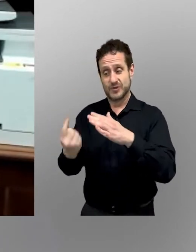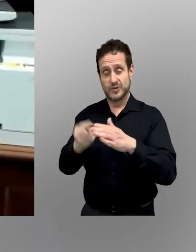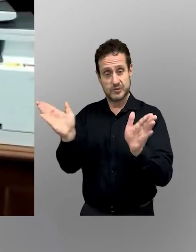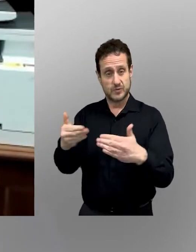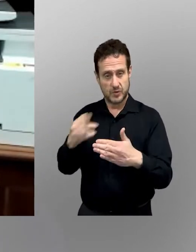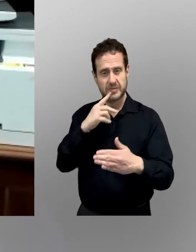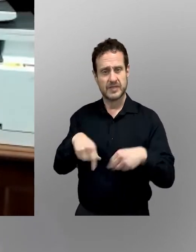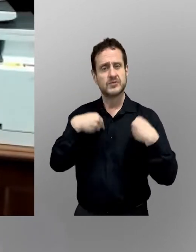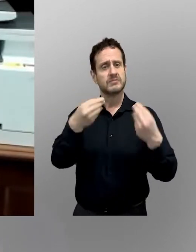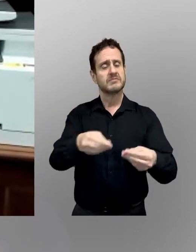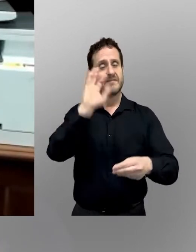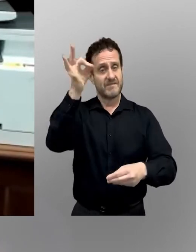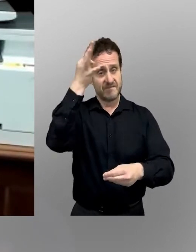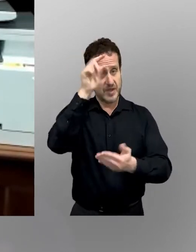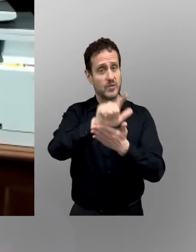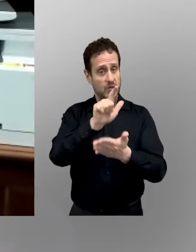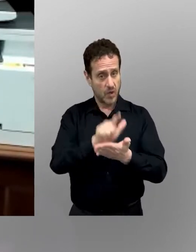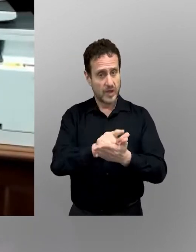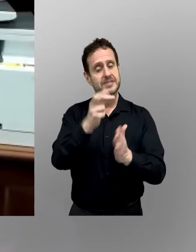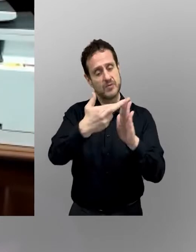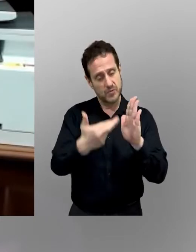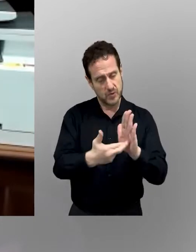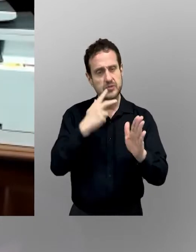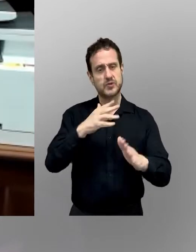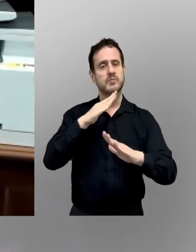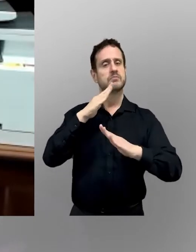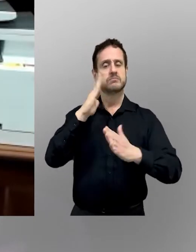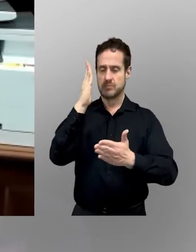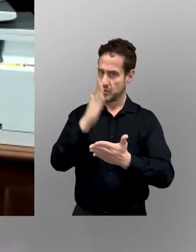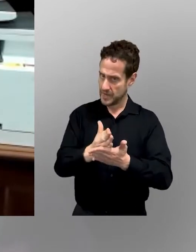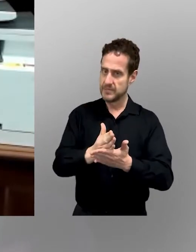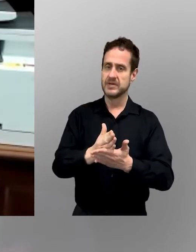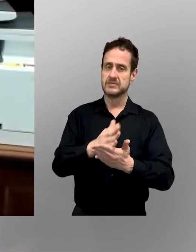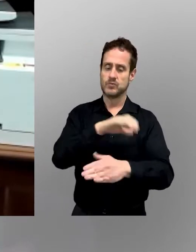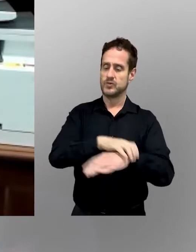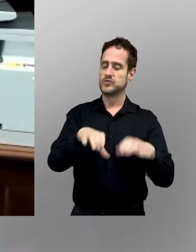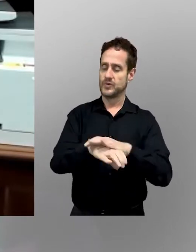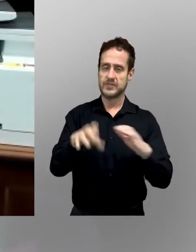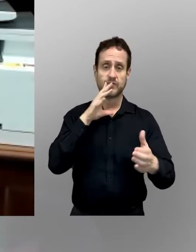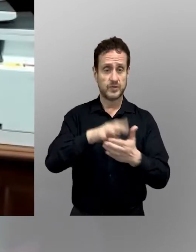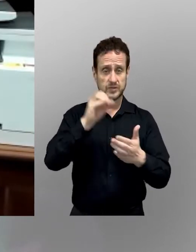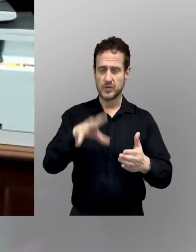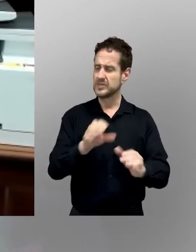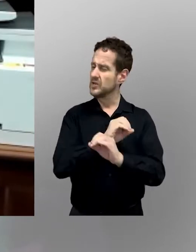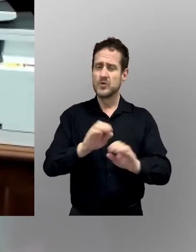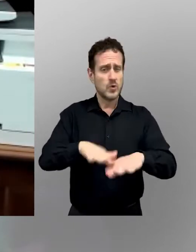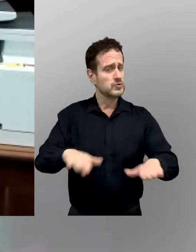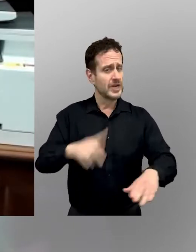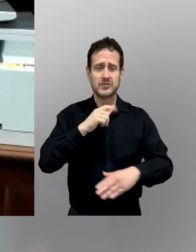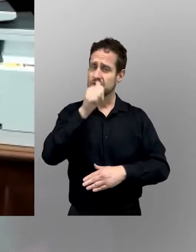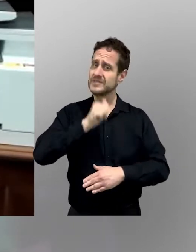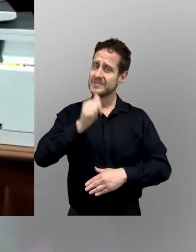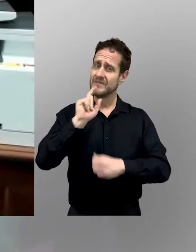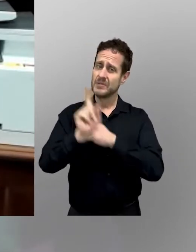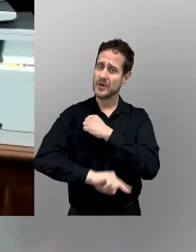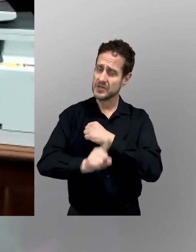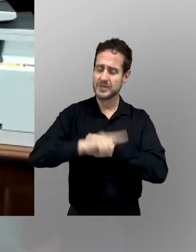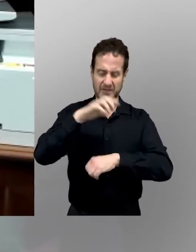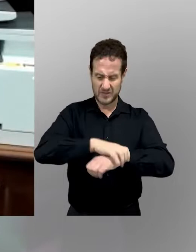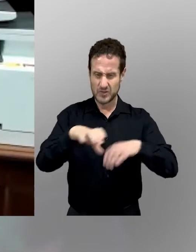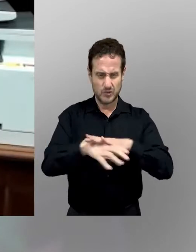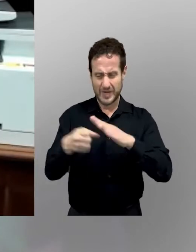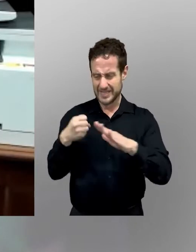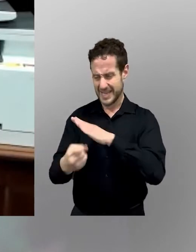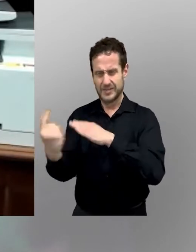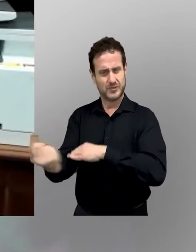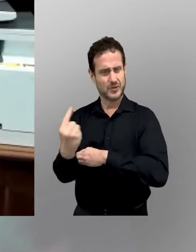in seclusion rooms and to issue federal guidance to prohibit physical restraints used on our students. Because no